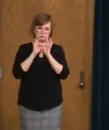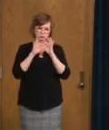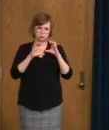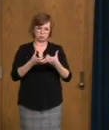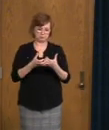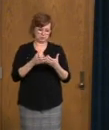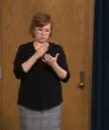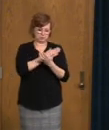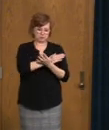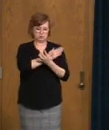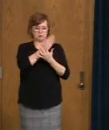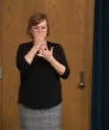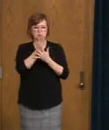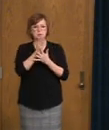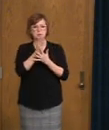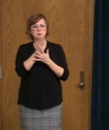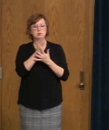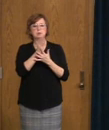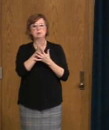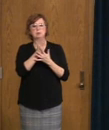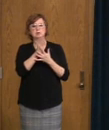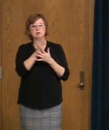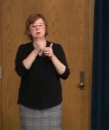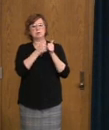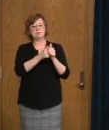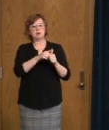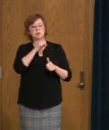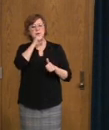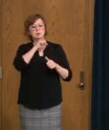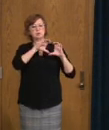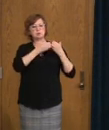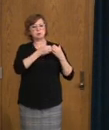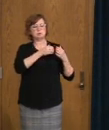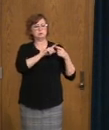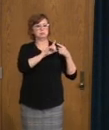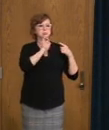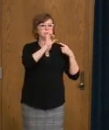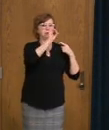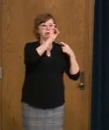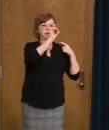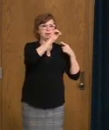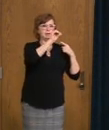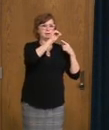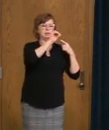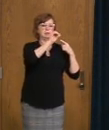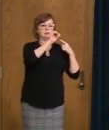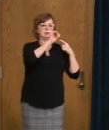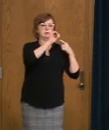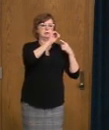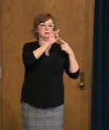will be looking at age groups, in 5-year decrements. And then as vaccine supplies pick